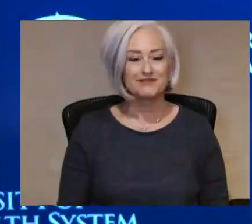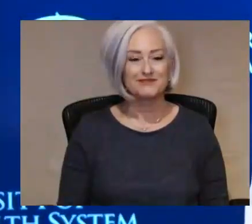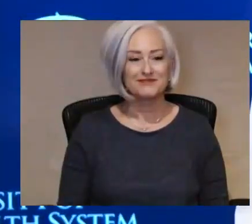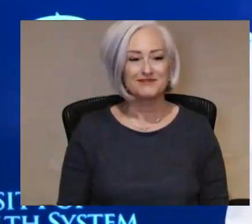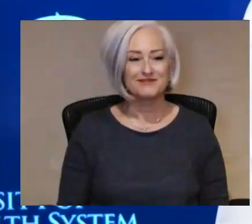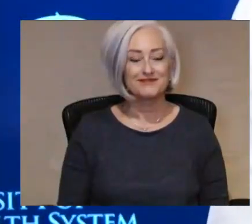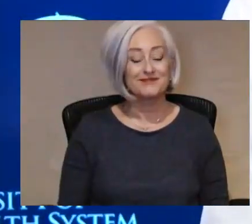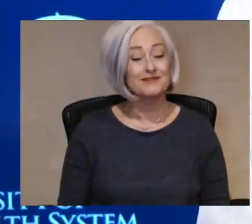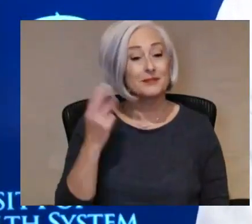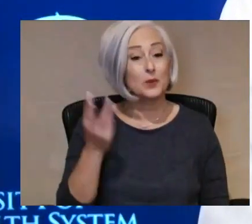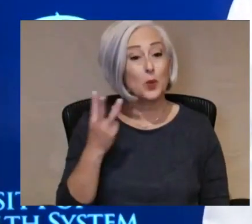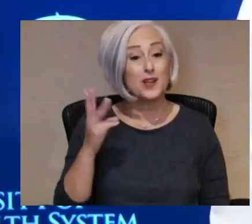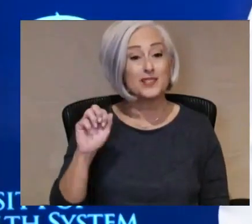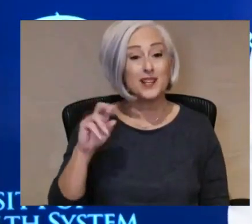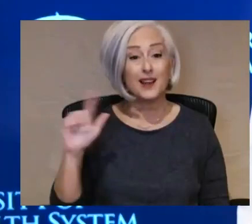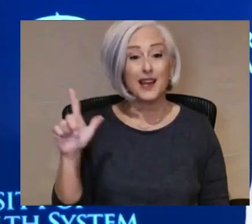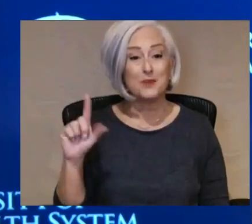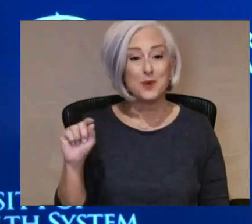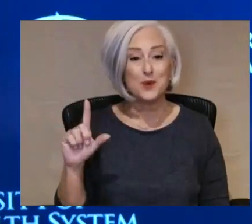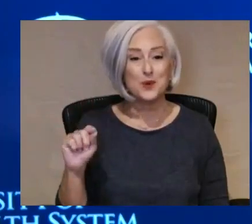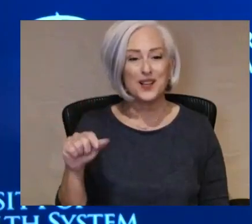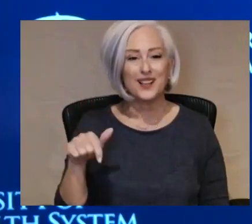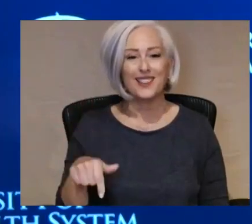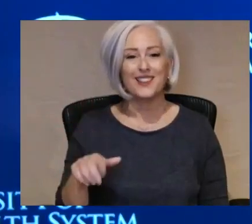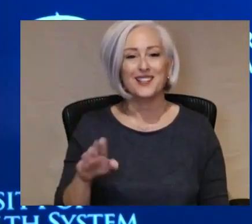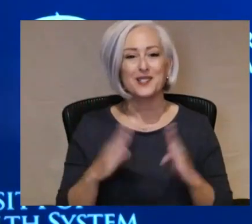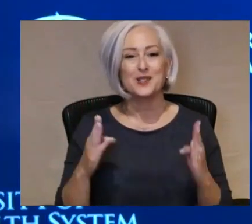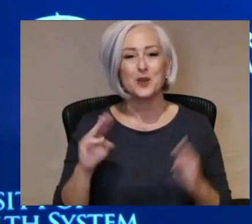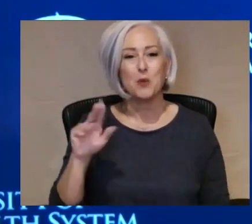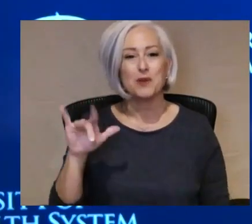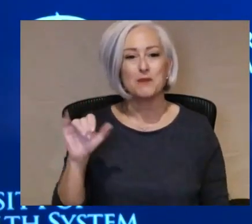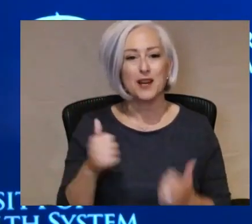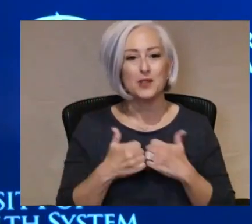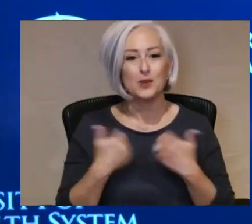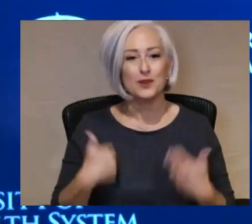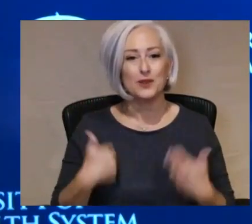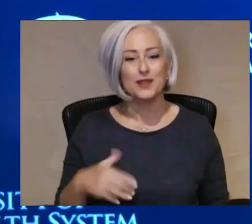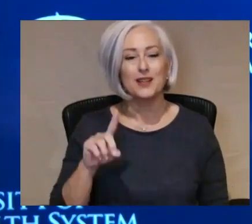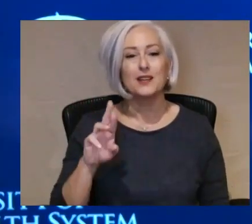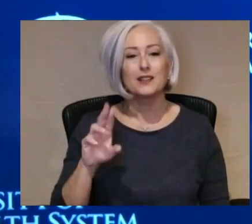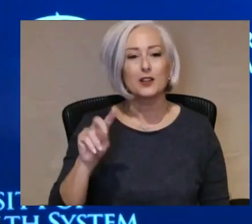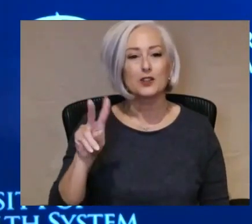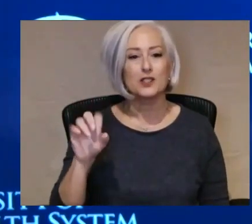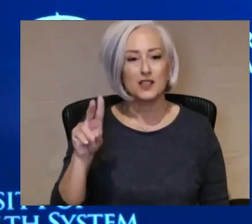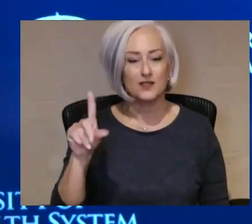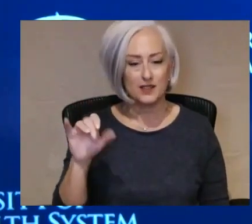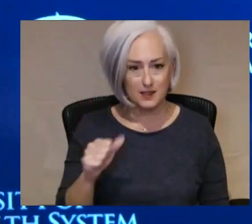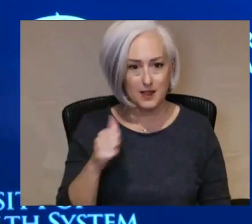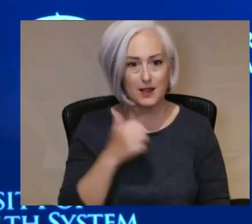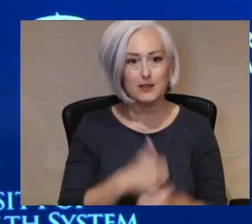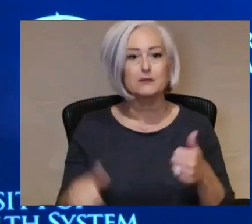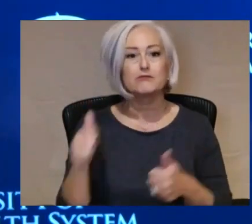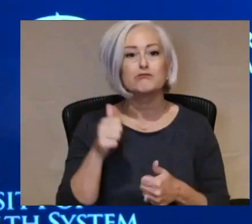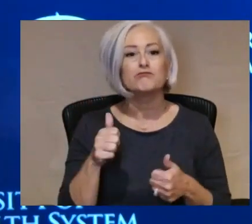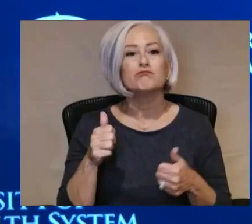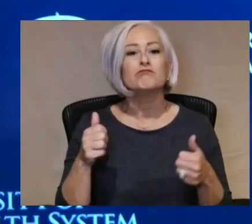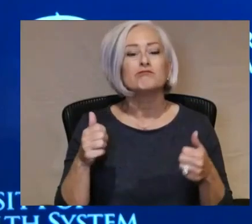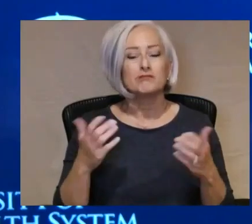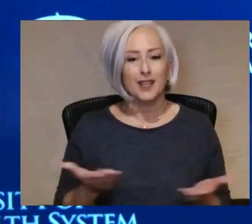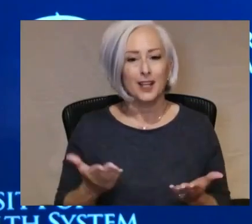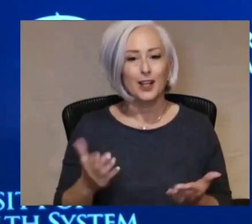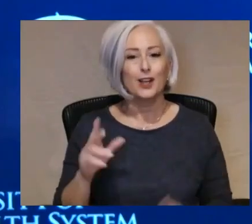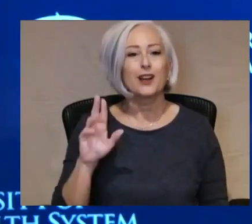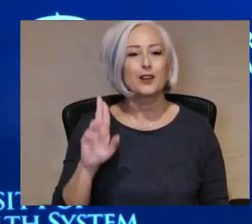It's Wednesday, April the 20th, and this is Open Mics with me, Dr. Stephen Stites, the Chief Medical Officer here at the University of Kansas Health System. Thanks for joining us